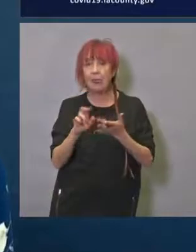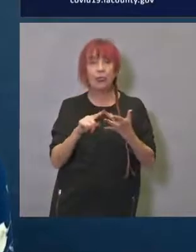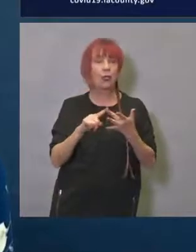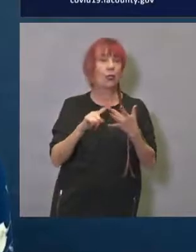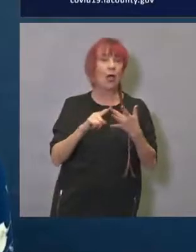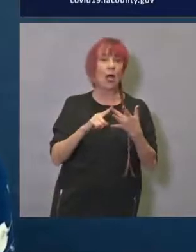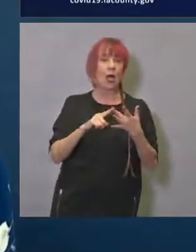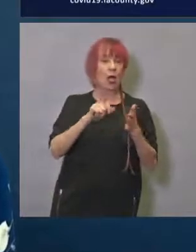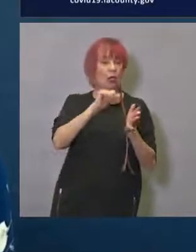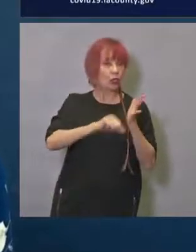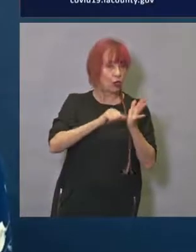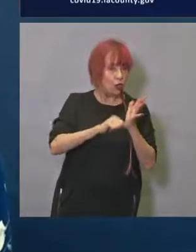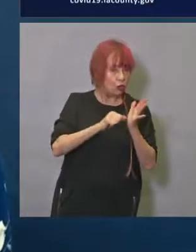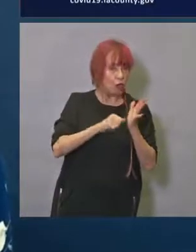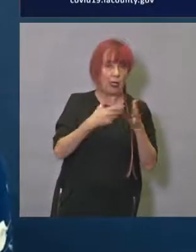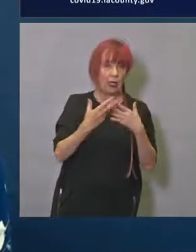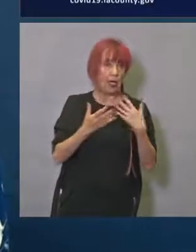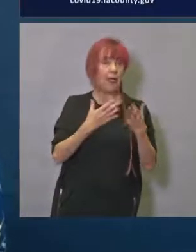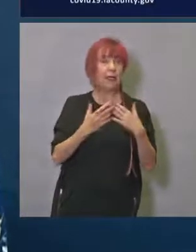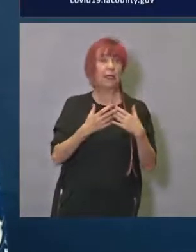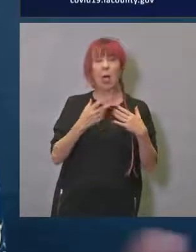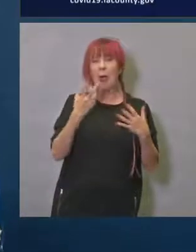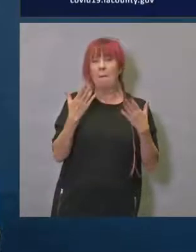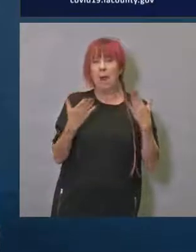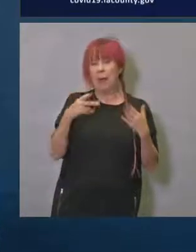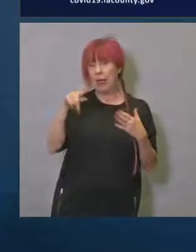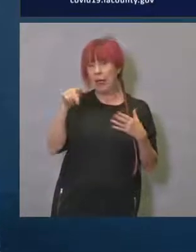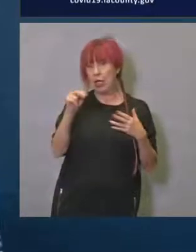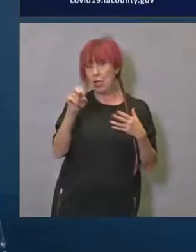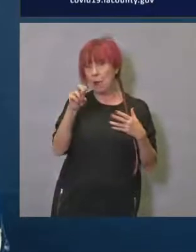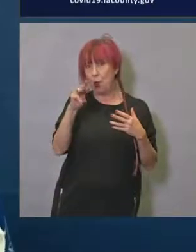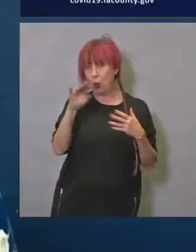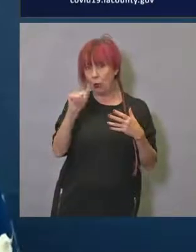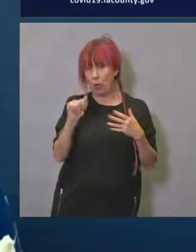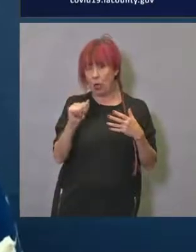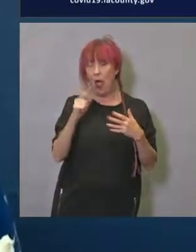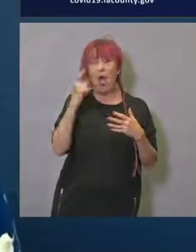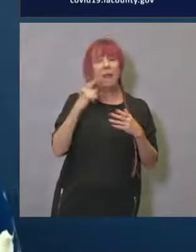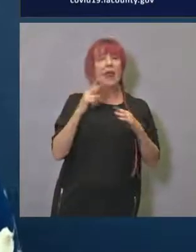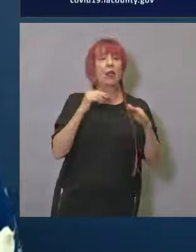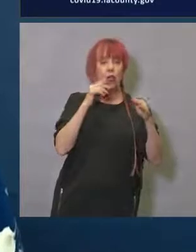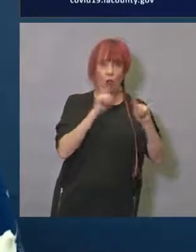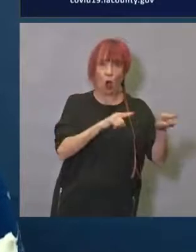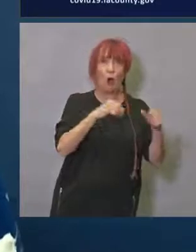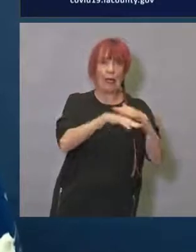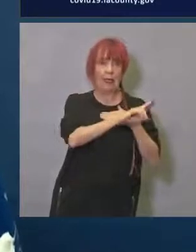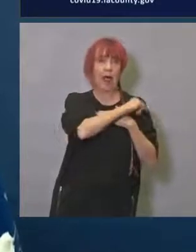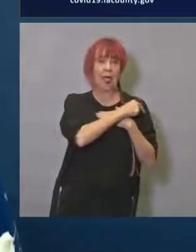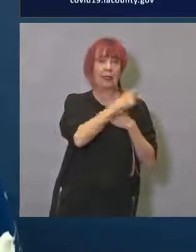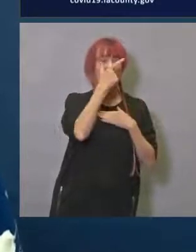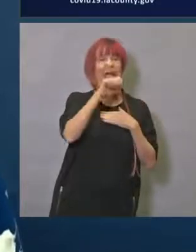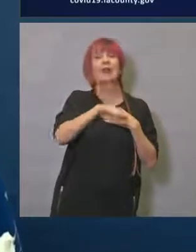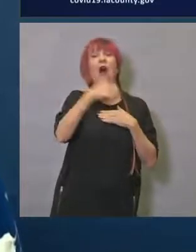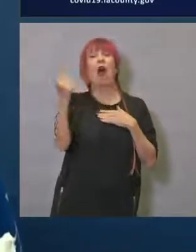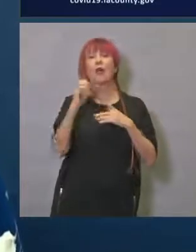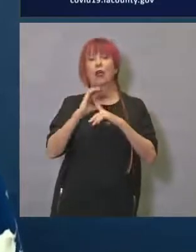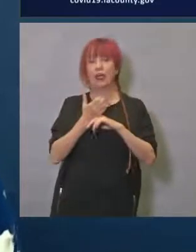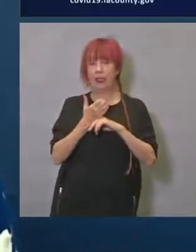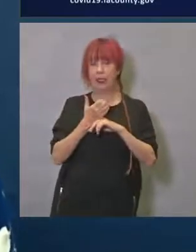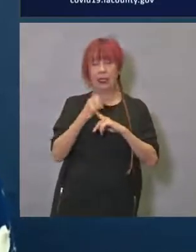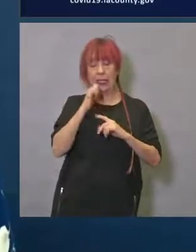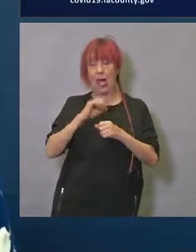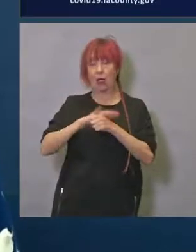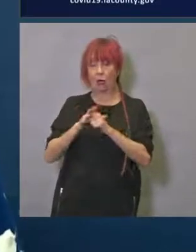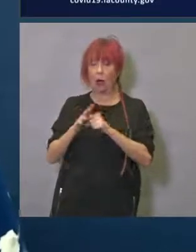surgical indications, for pneumonia, for some other condition other than COVID-19. But because hospitals are